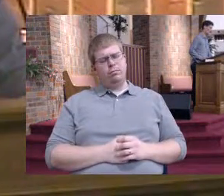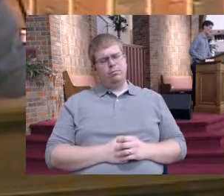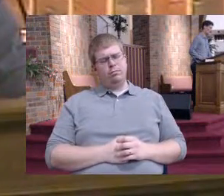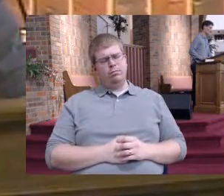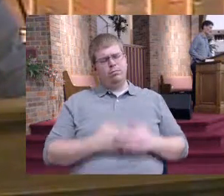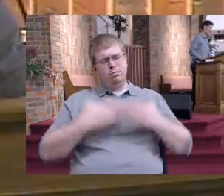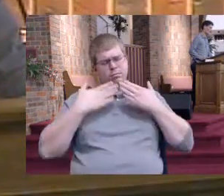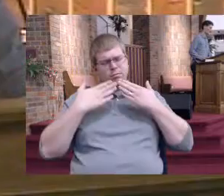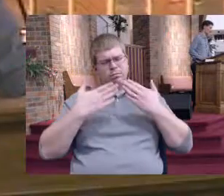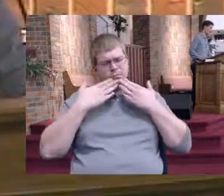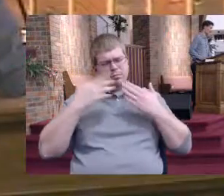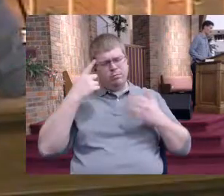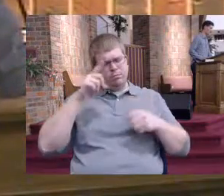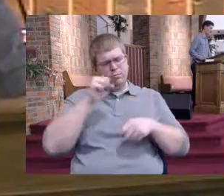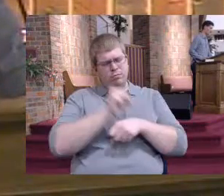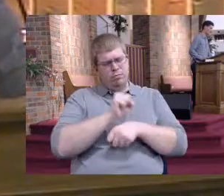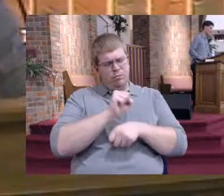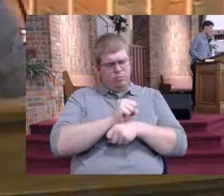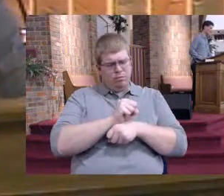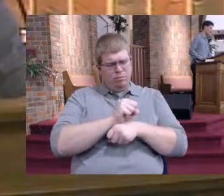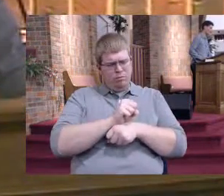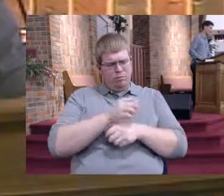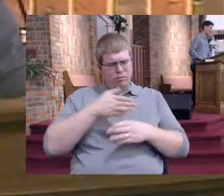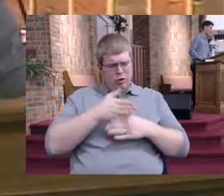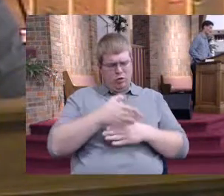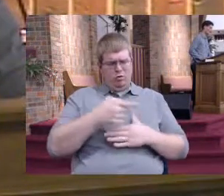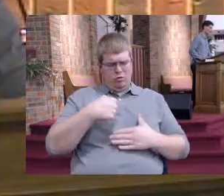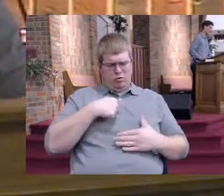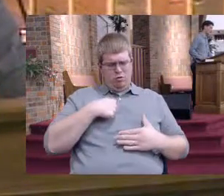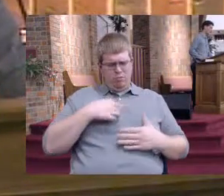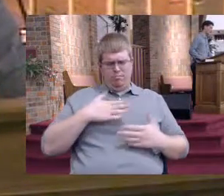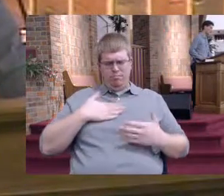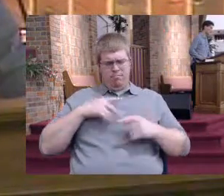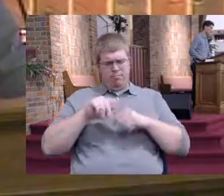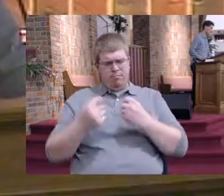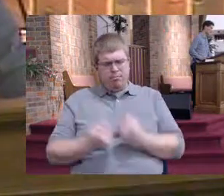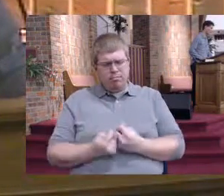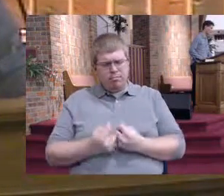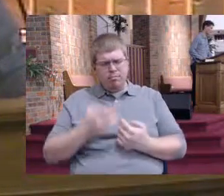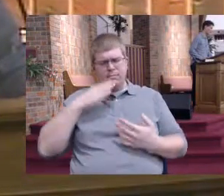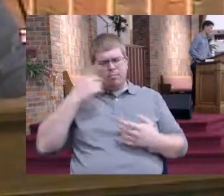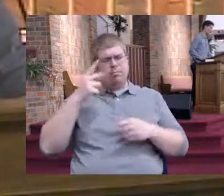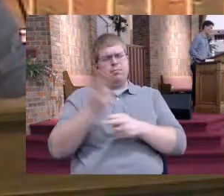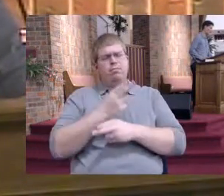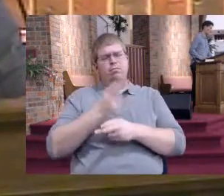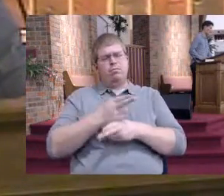Thank you for working through me and through our team. Thank you for using this church